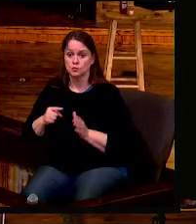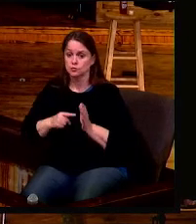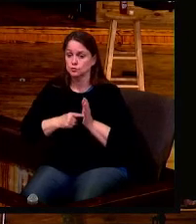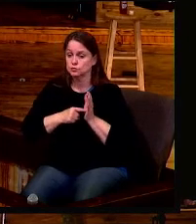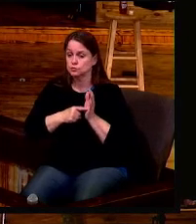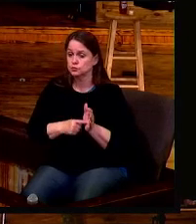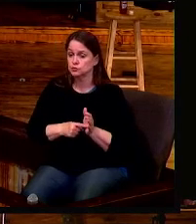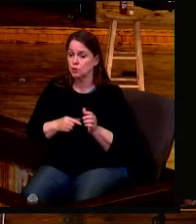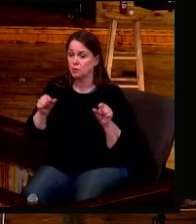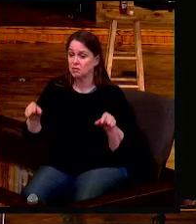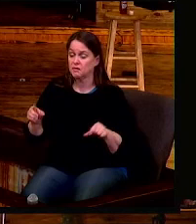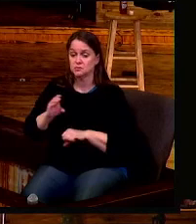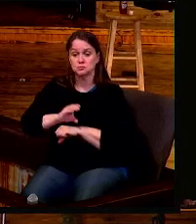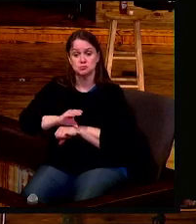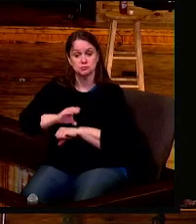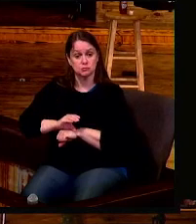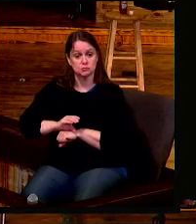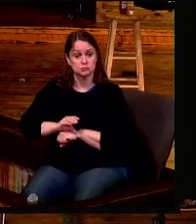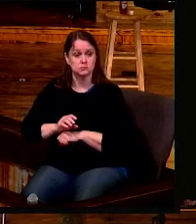church.